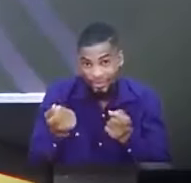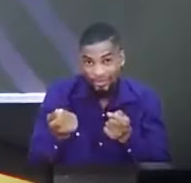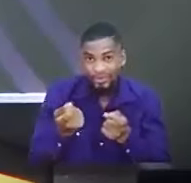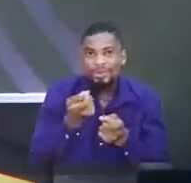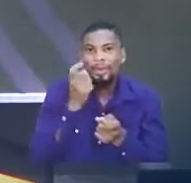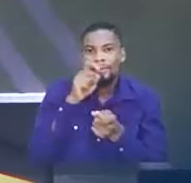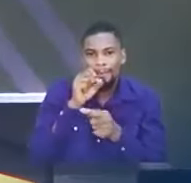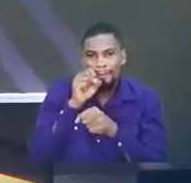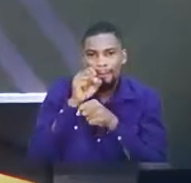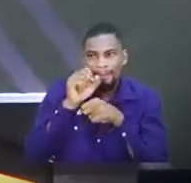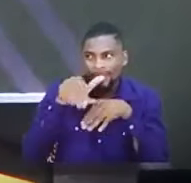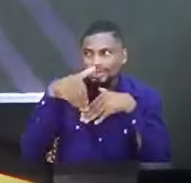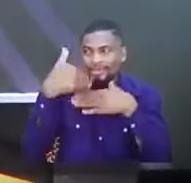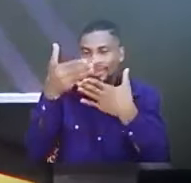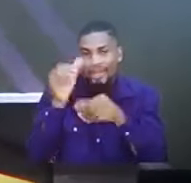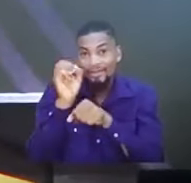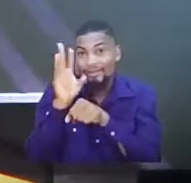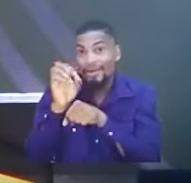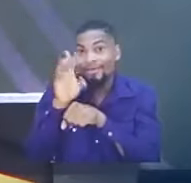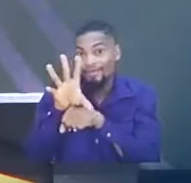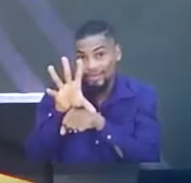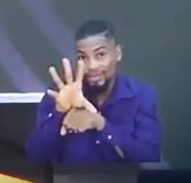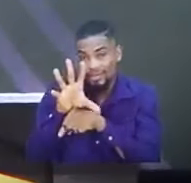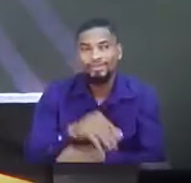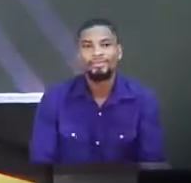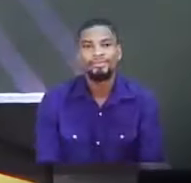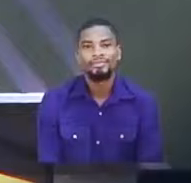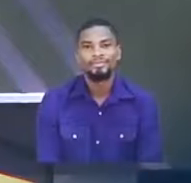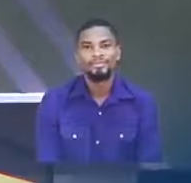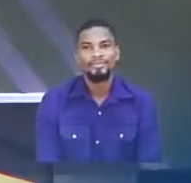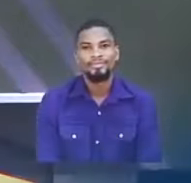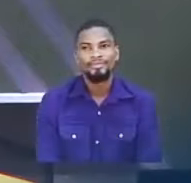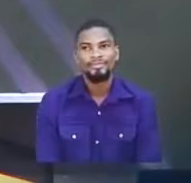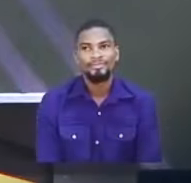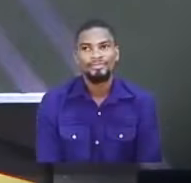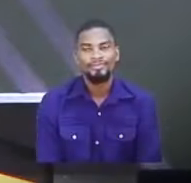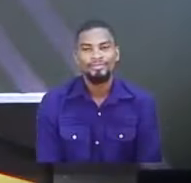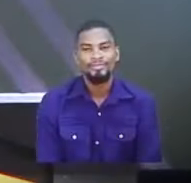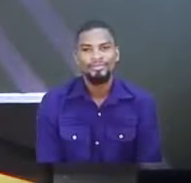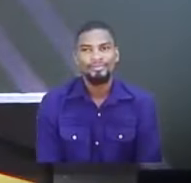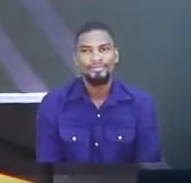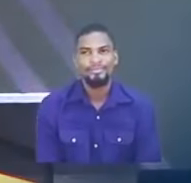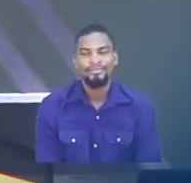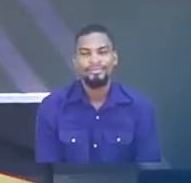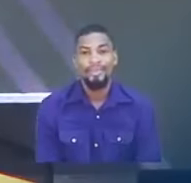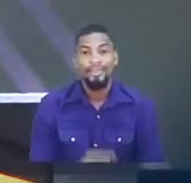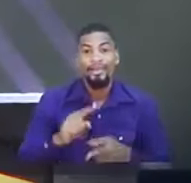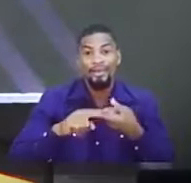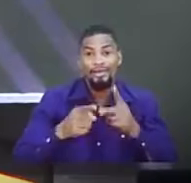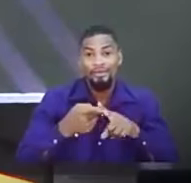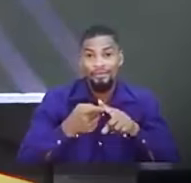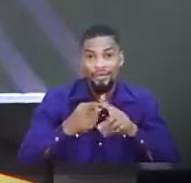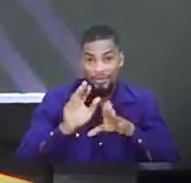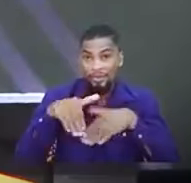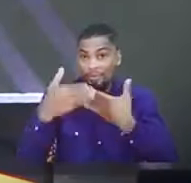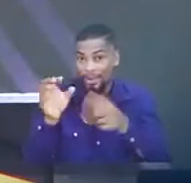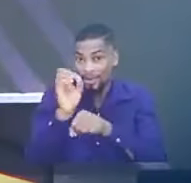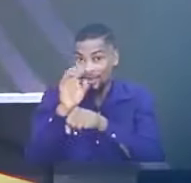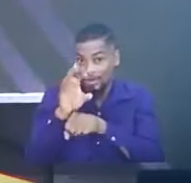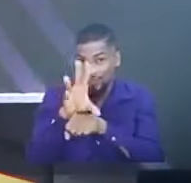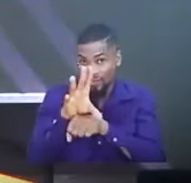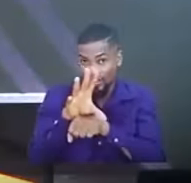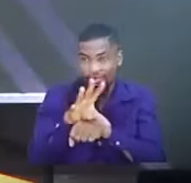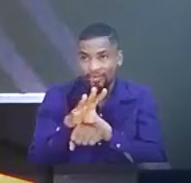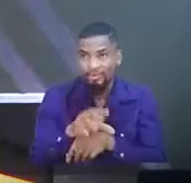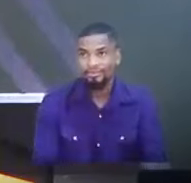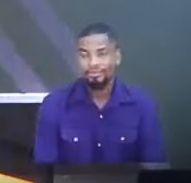the NIV says an advisor. But it wasn't an advice, a friend who offered an advice. Verse 5.